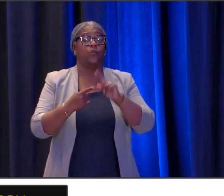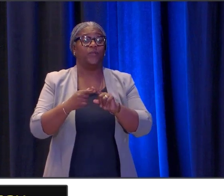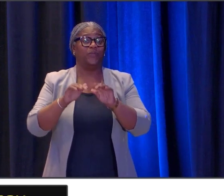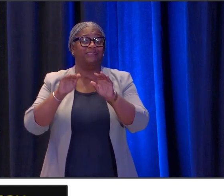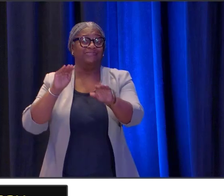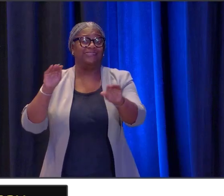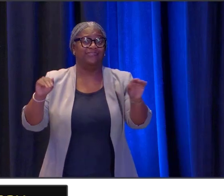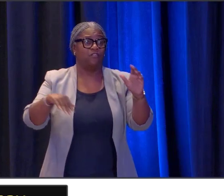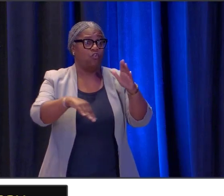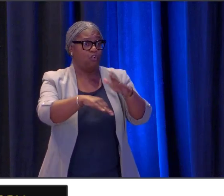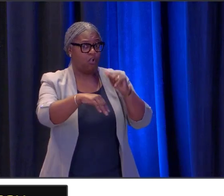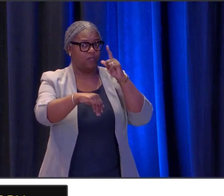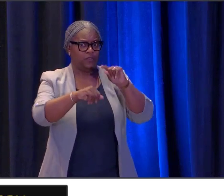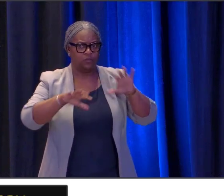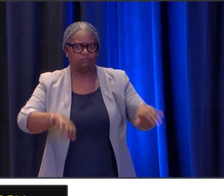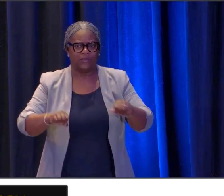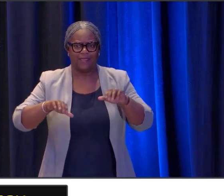action,